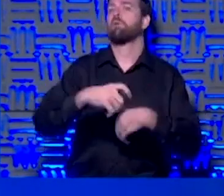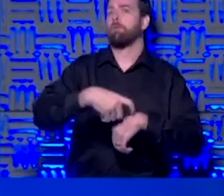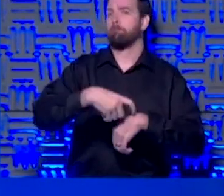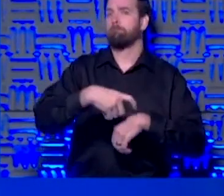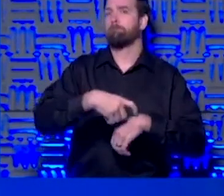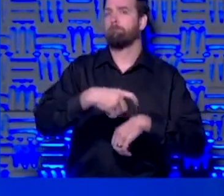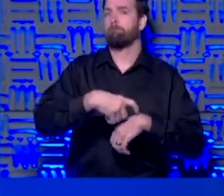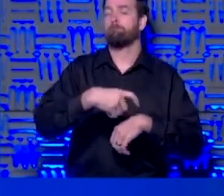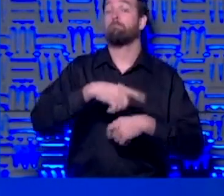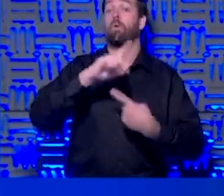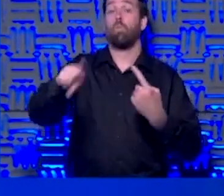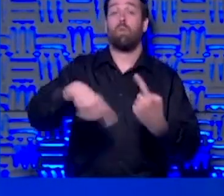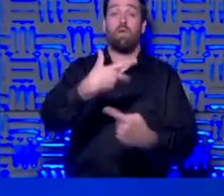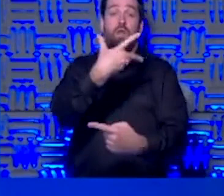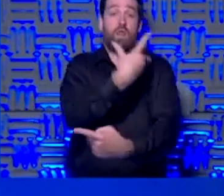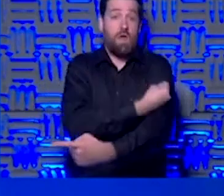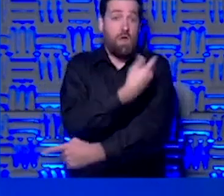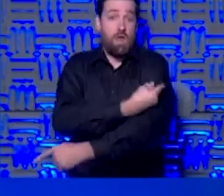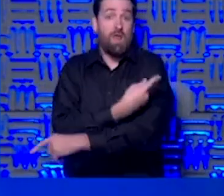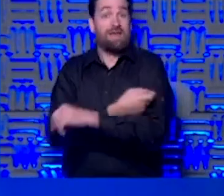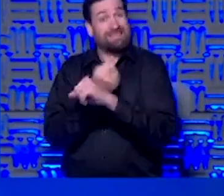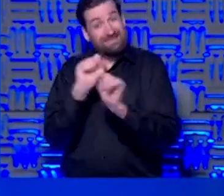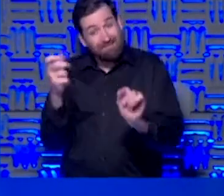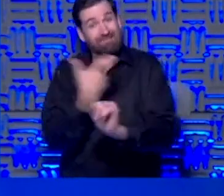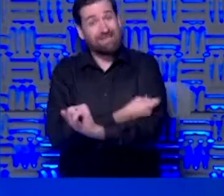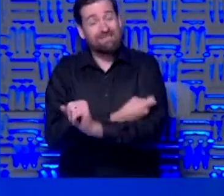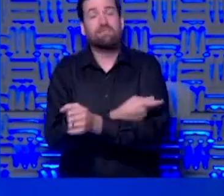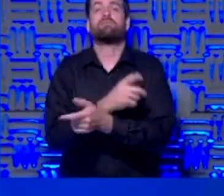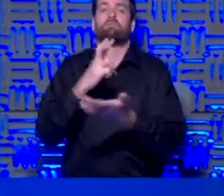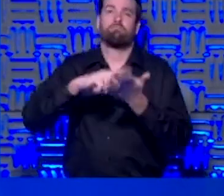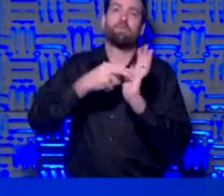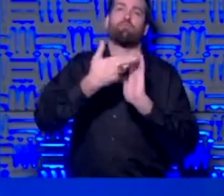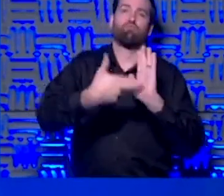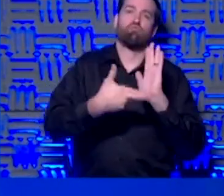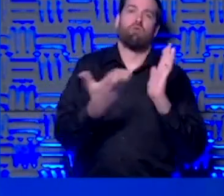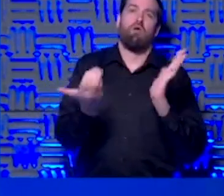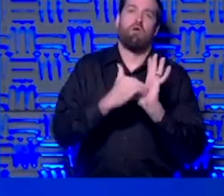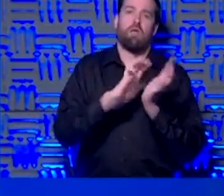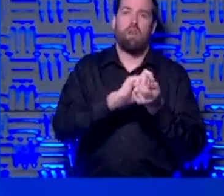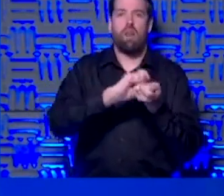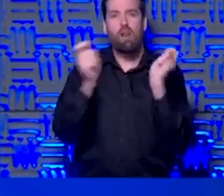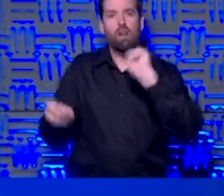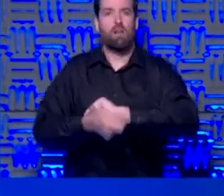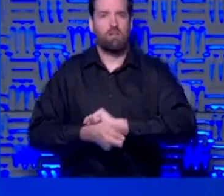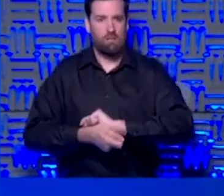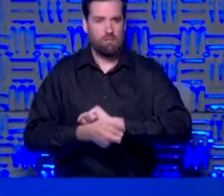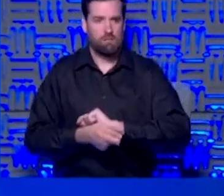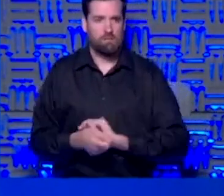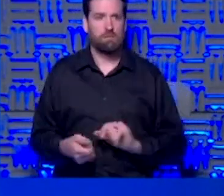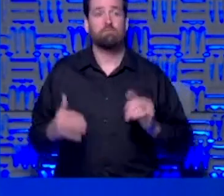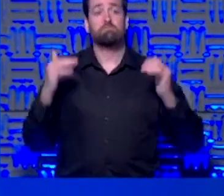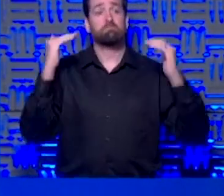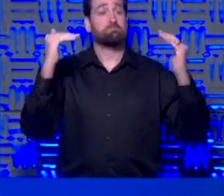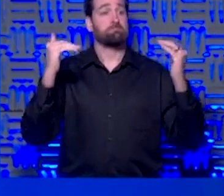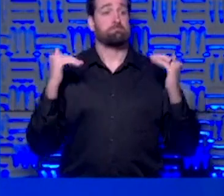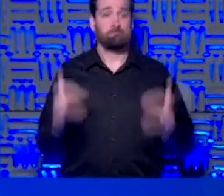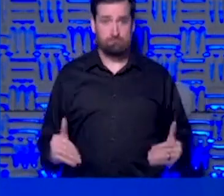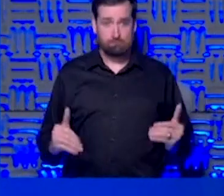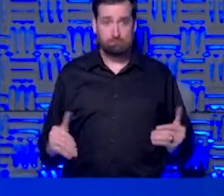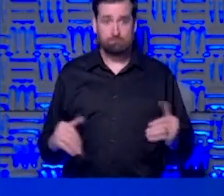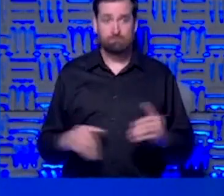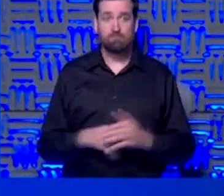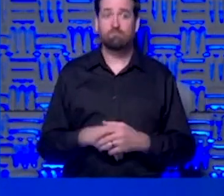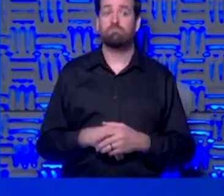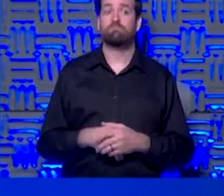when those safe vaccines come out, it's going to change the rules again. Right. That'll be good. Absolutely. All right. Looks like our next question is,